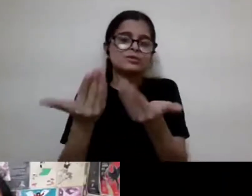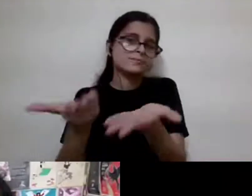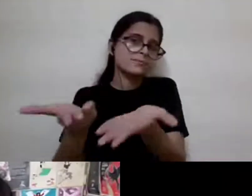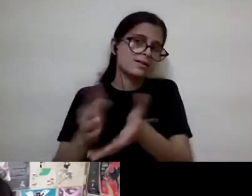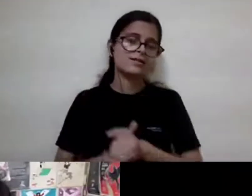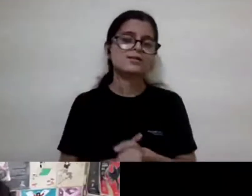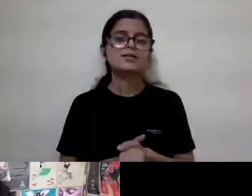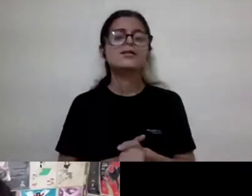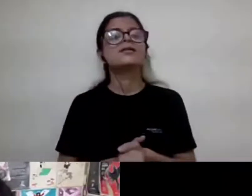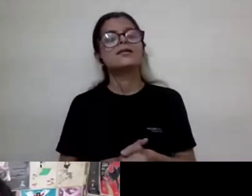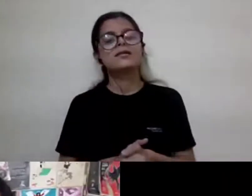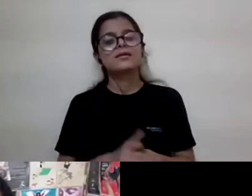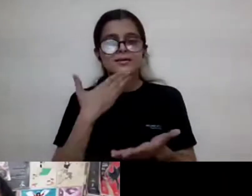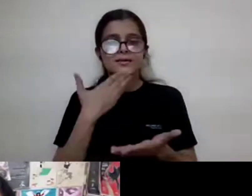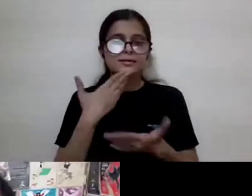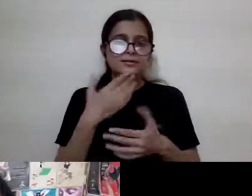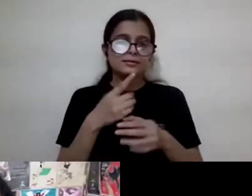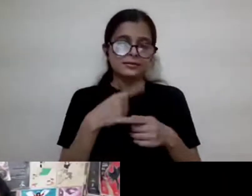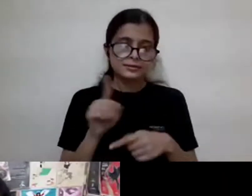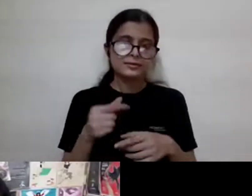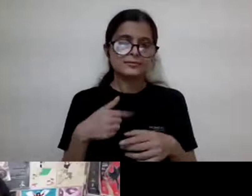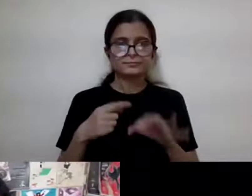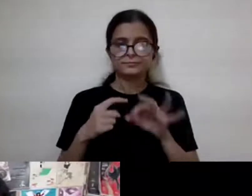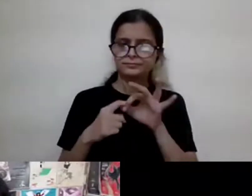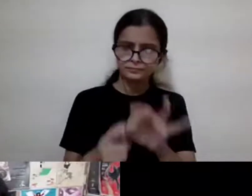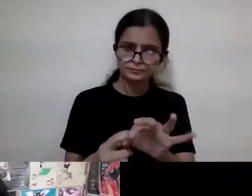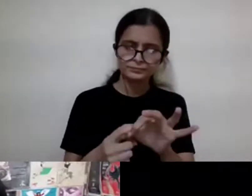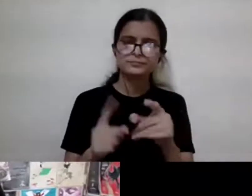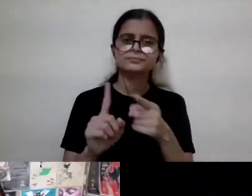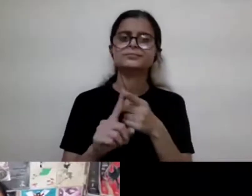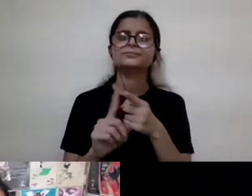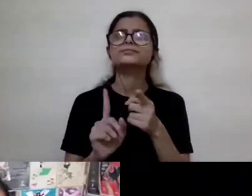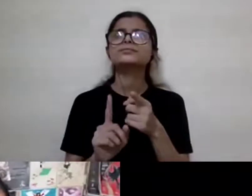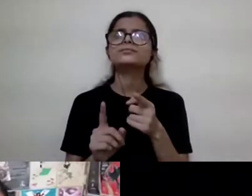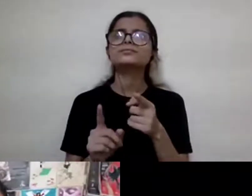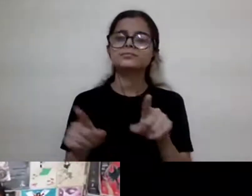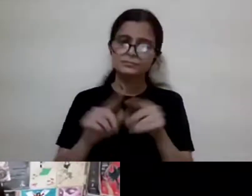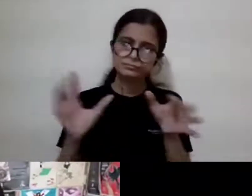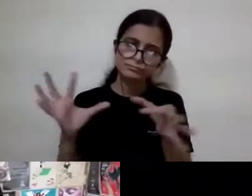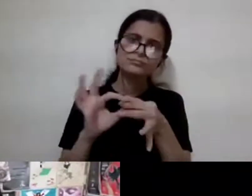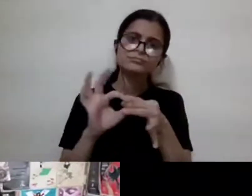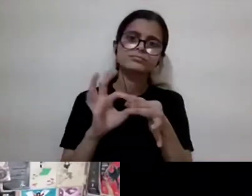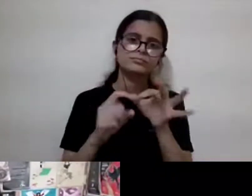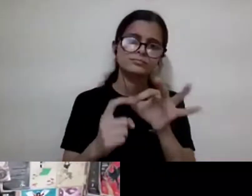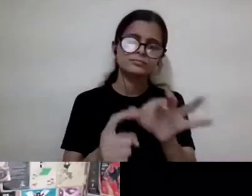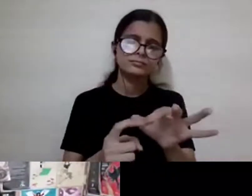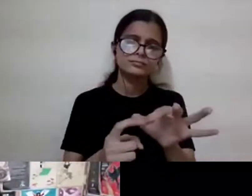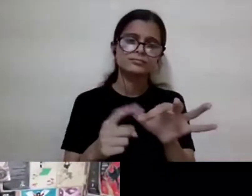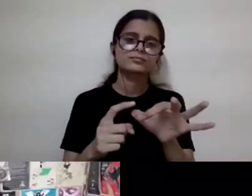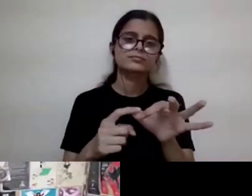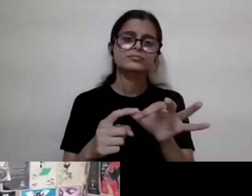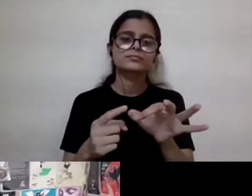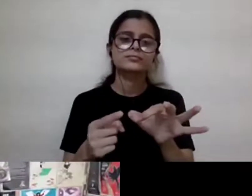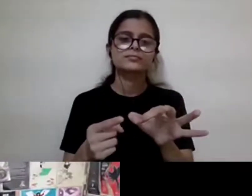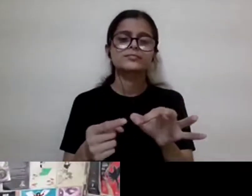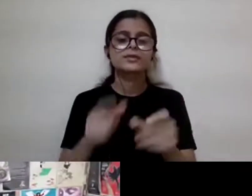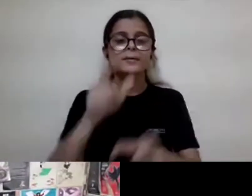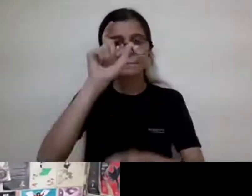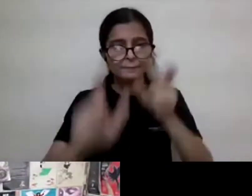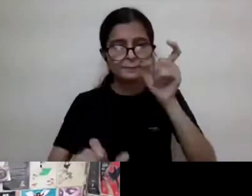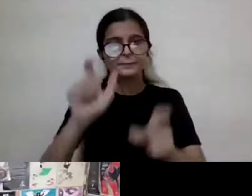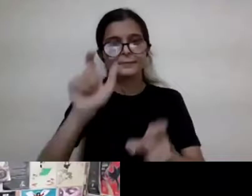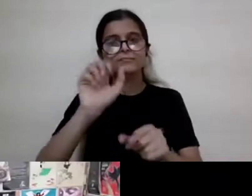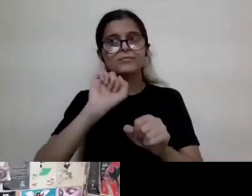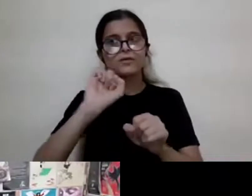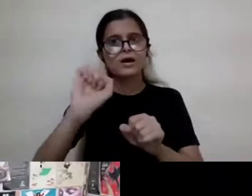Right, thank you. And she's also asking a connected question and asking, what can people